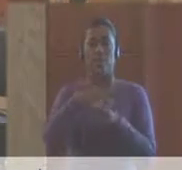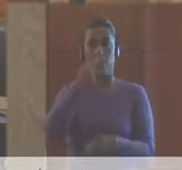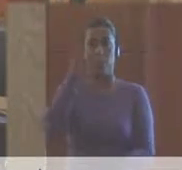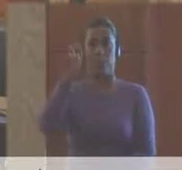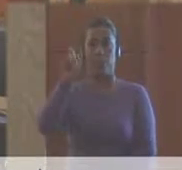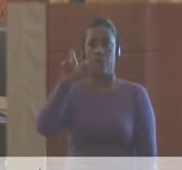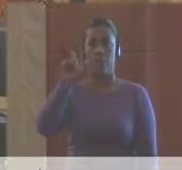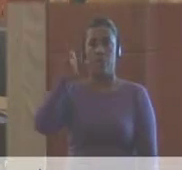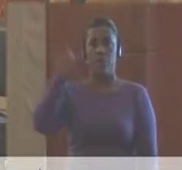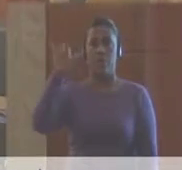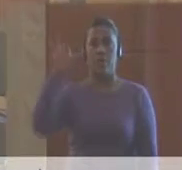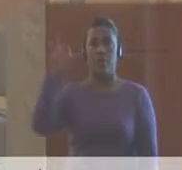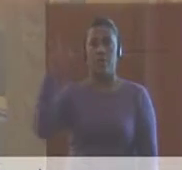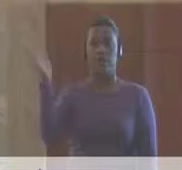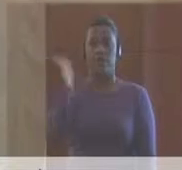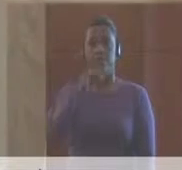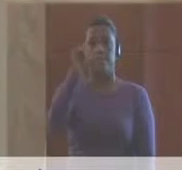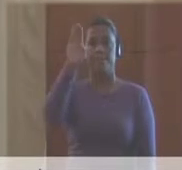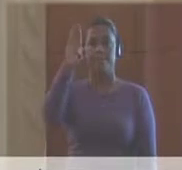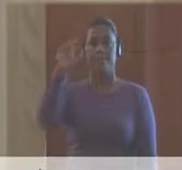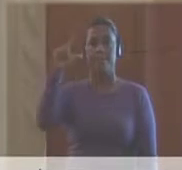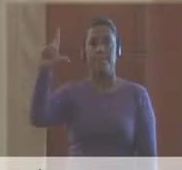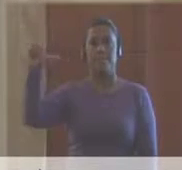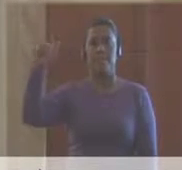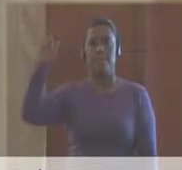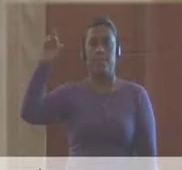My name is Javier Bayard.